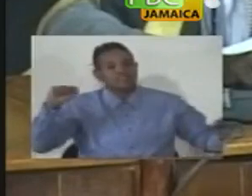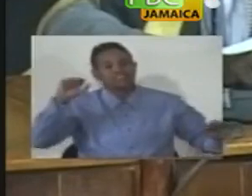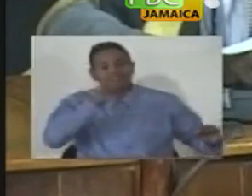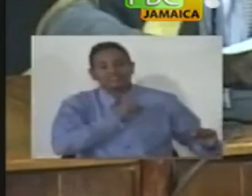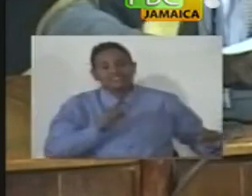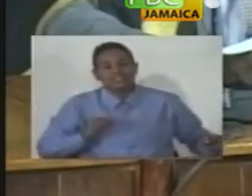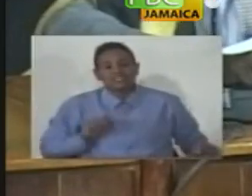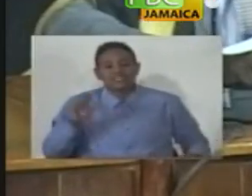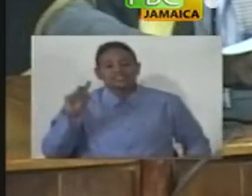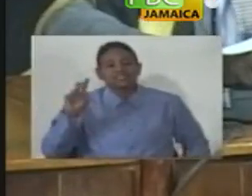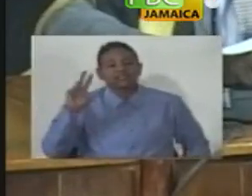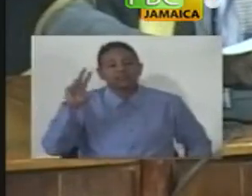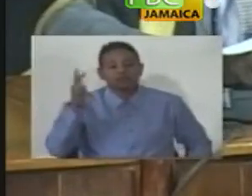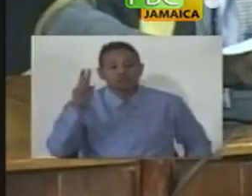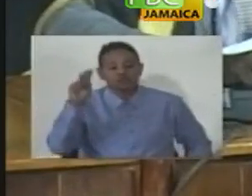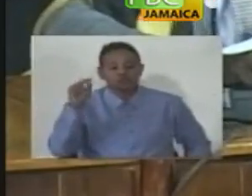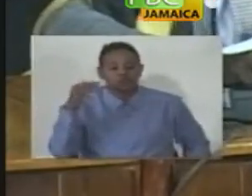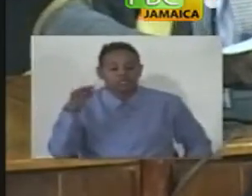December 3, 2019.